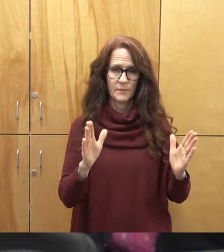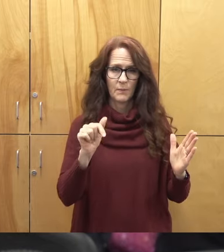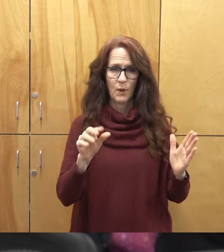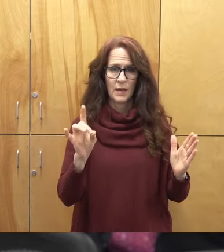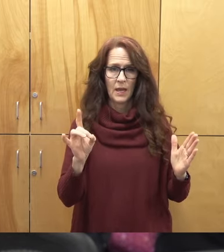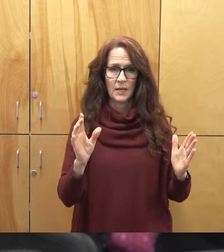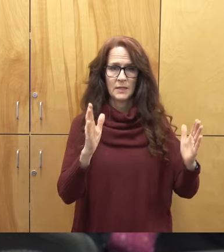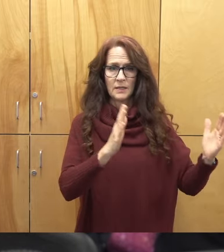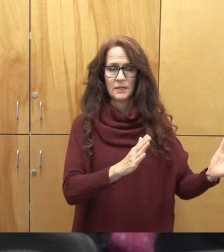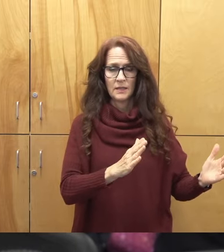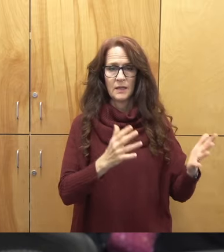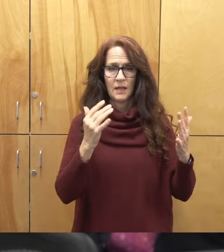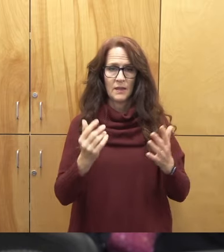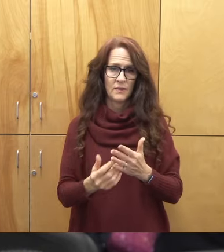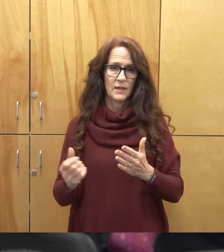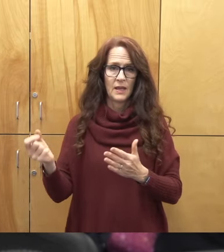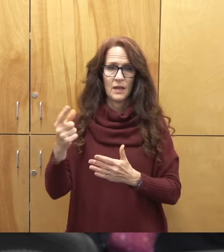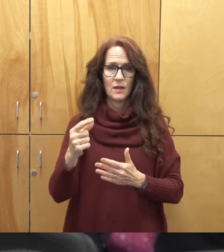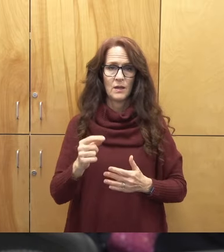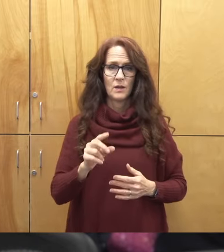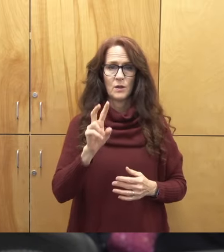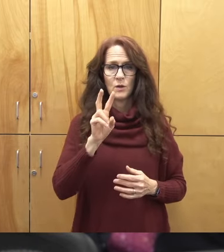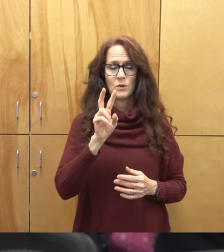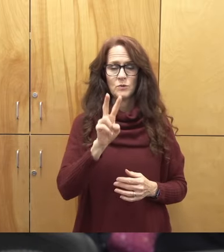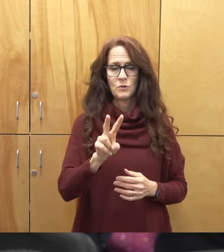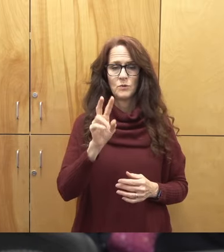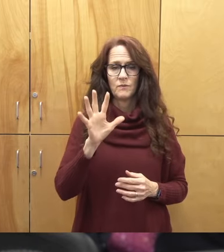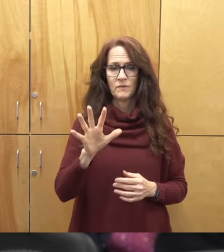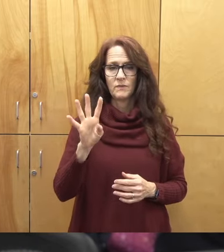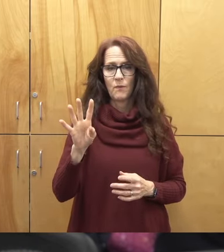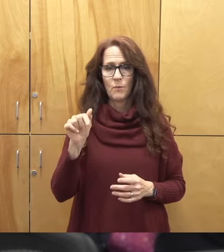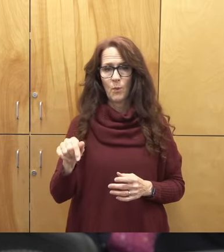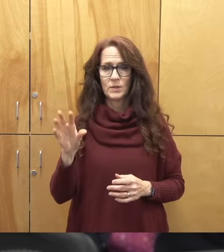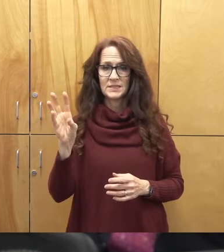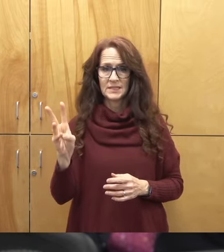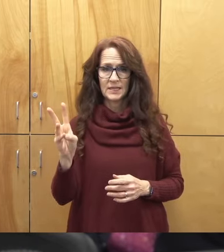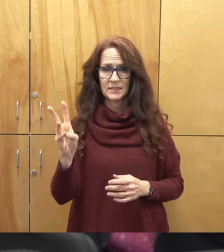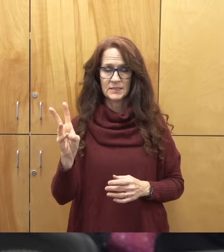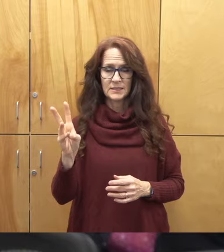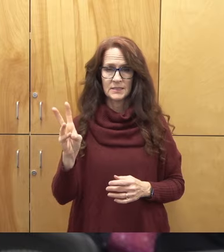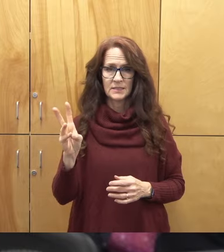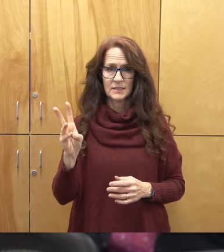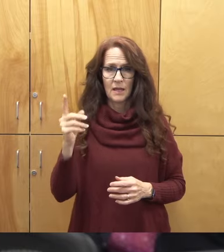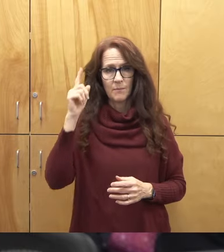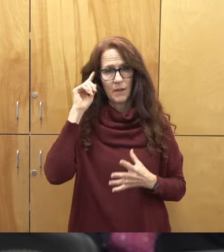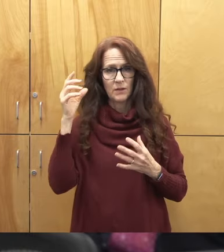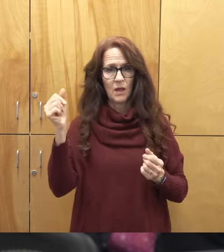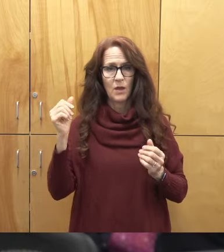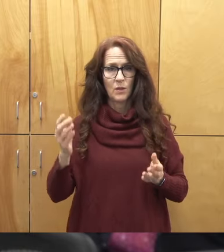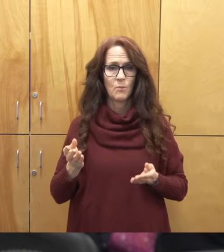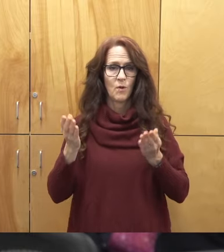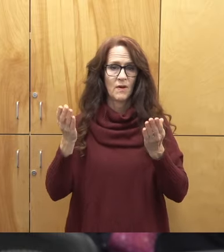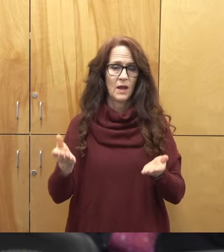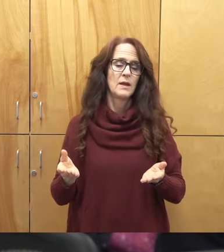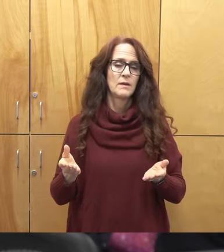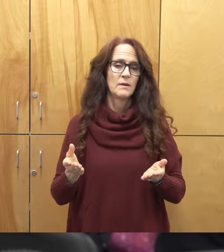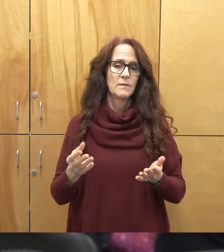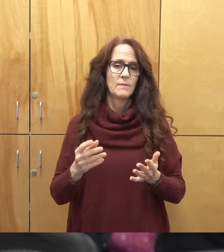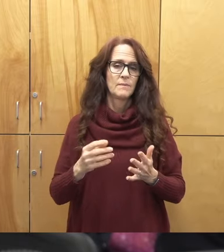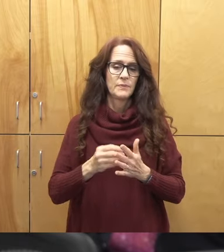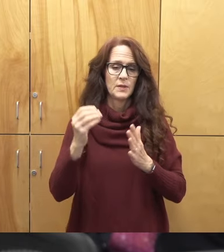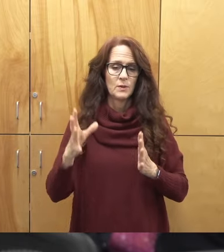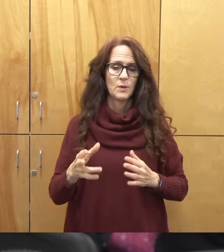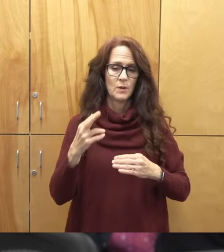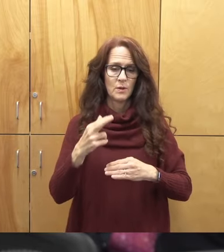243.8. This coming year is 254.6, which gives our mental health provider to student